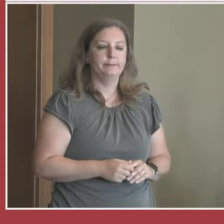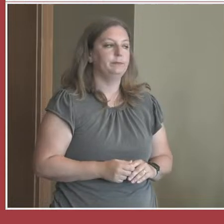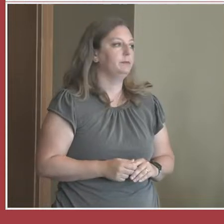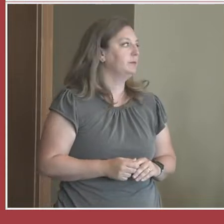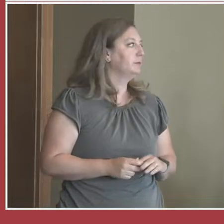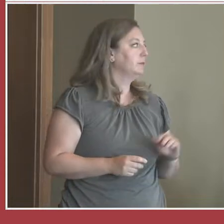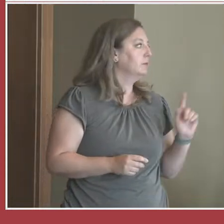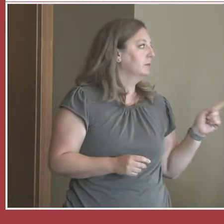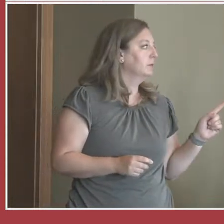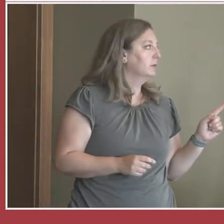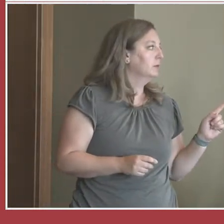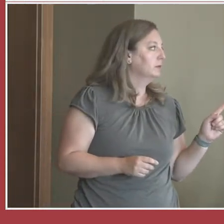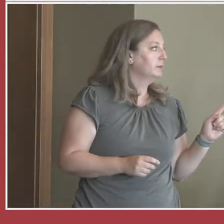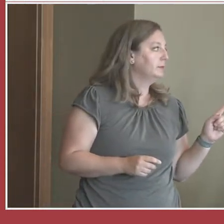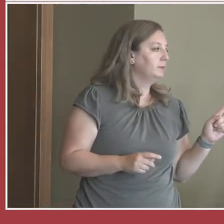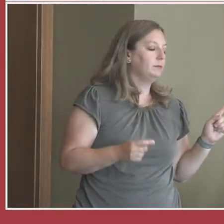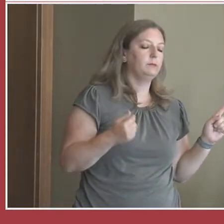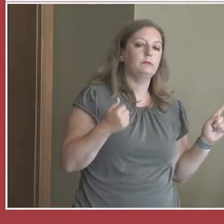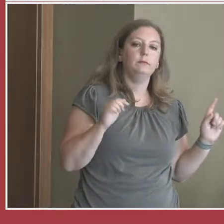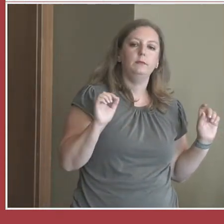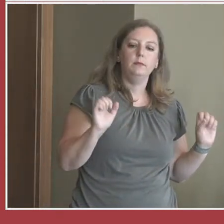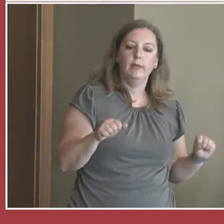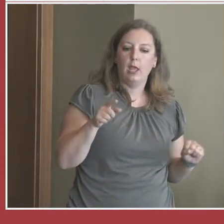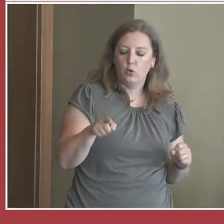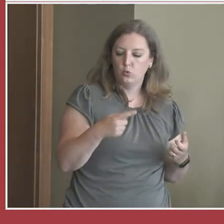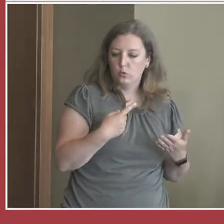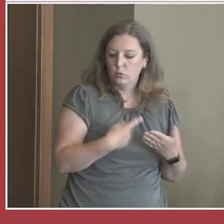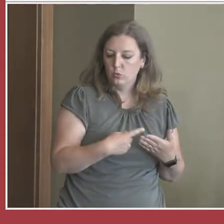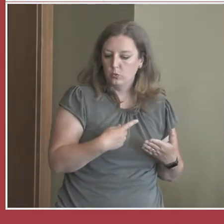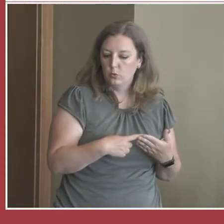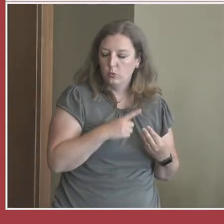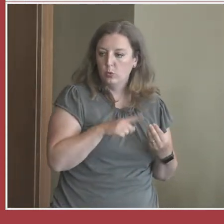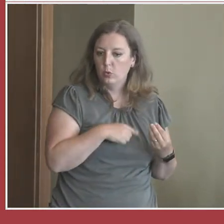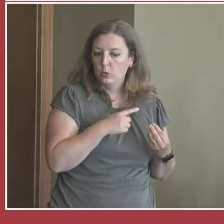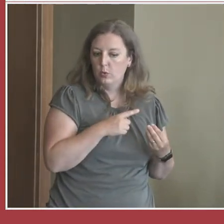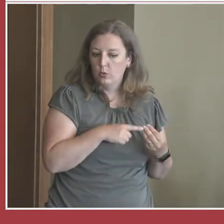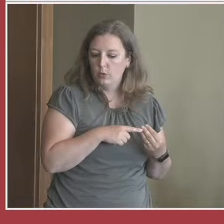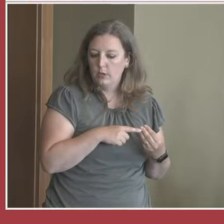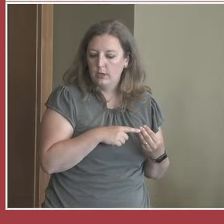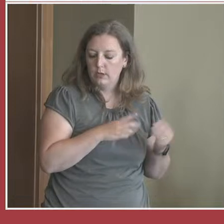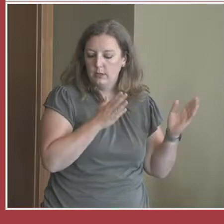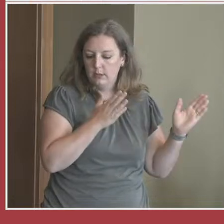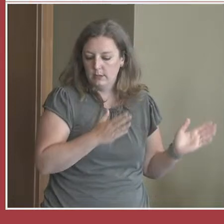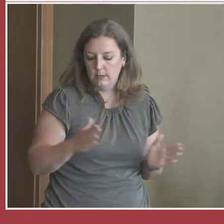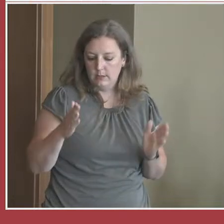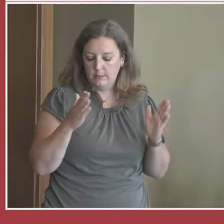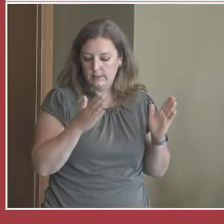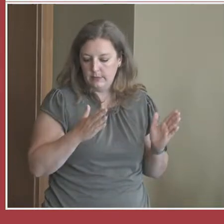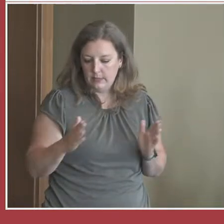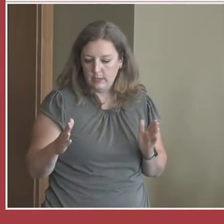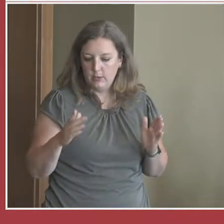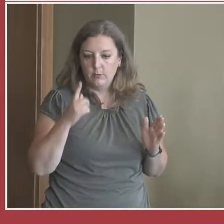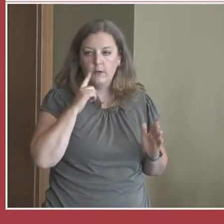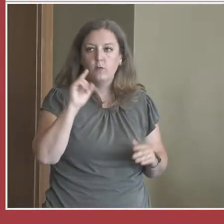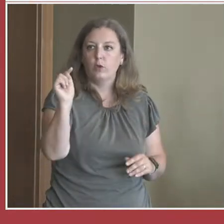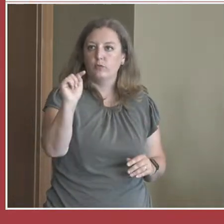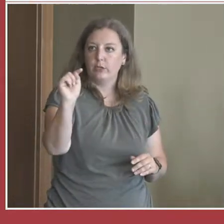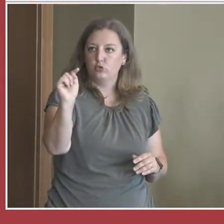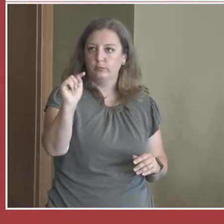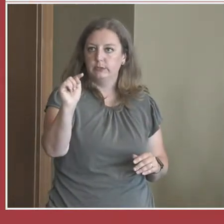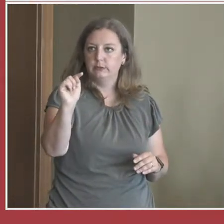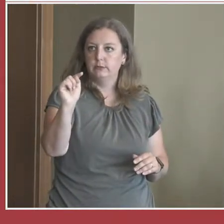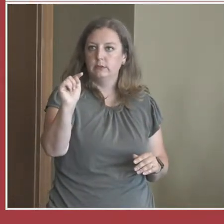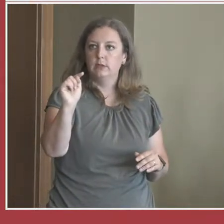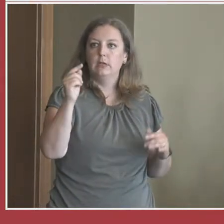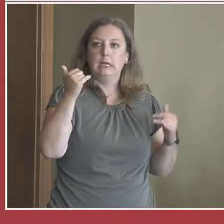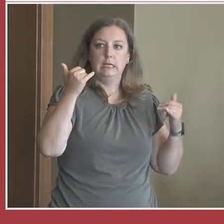I have a question about, can you talk a little bit about the planning for the restrooms?